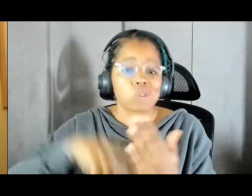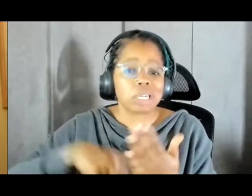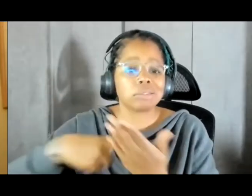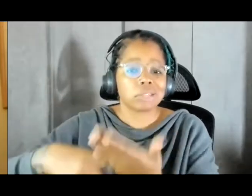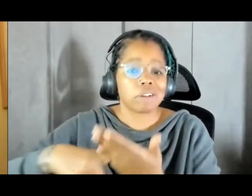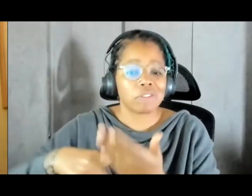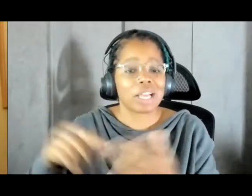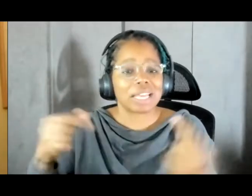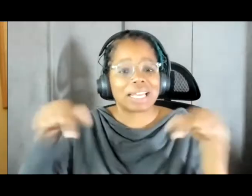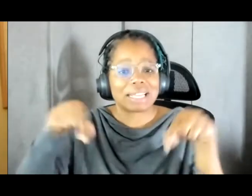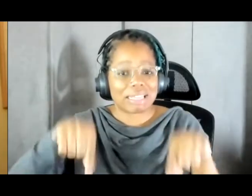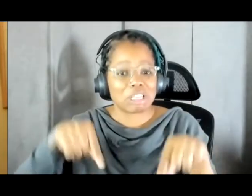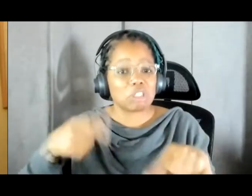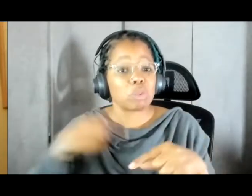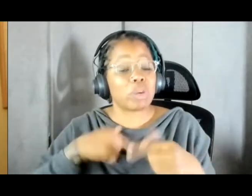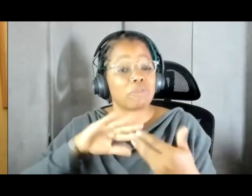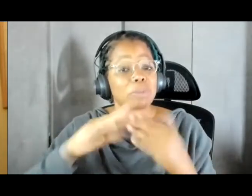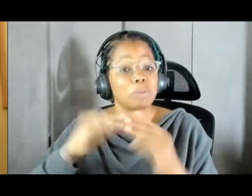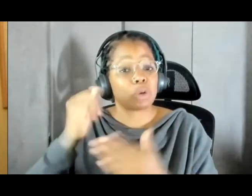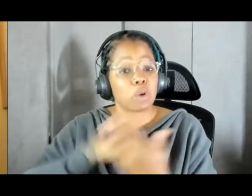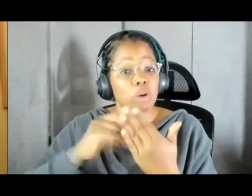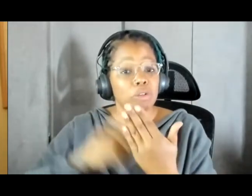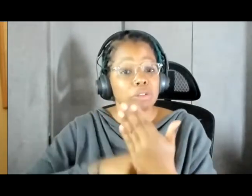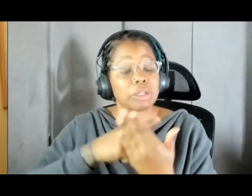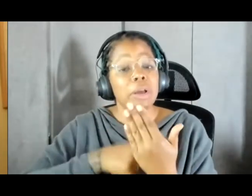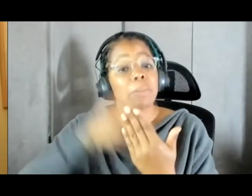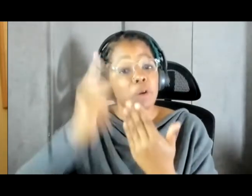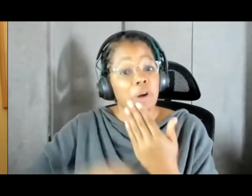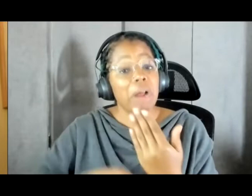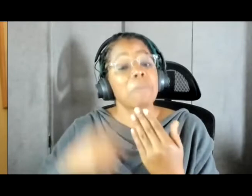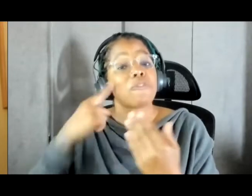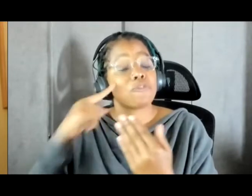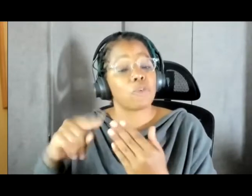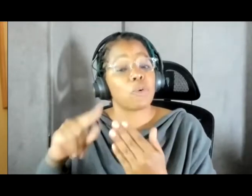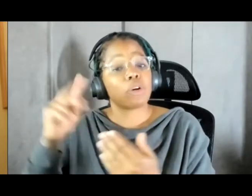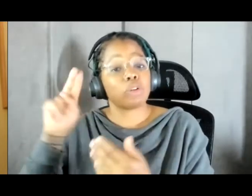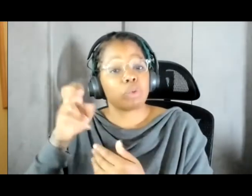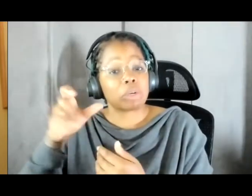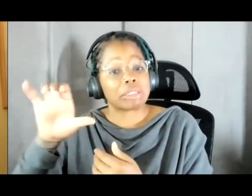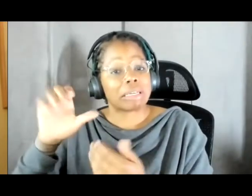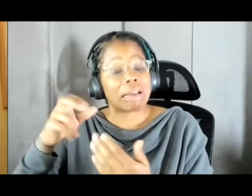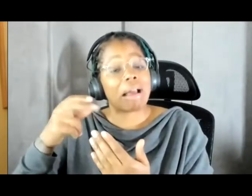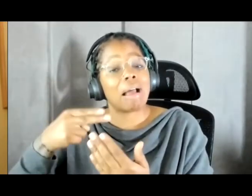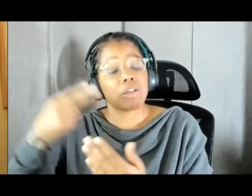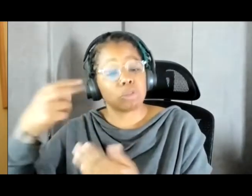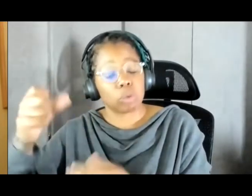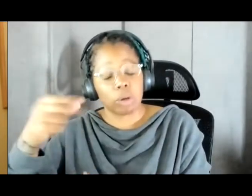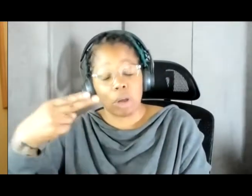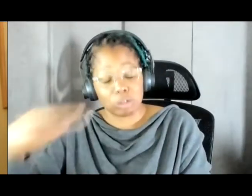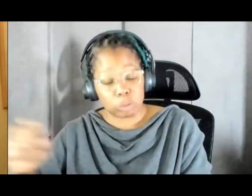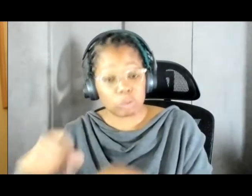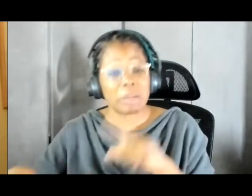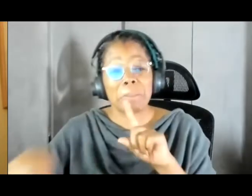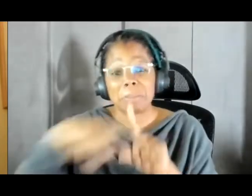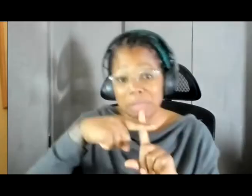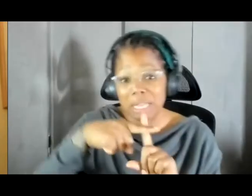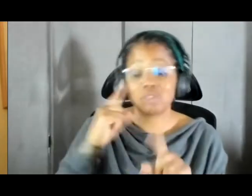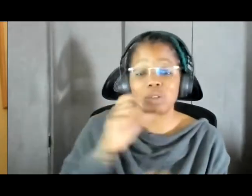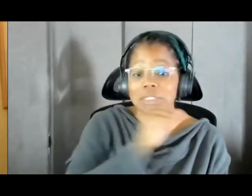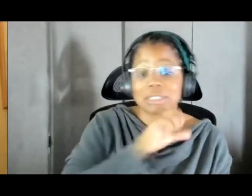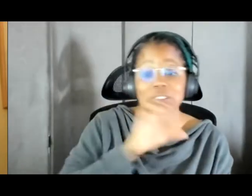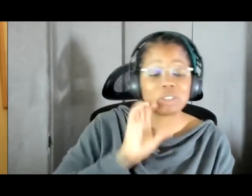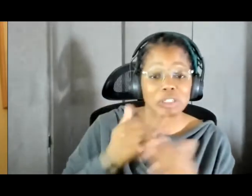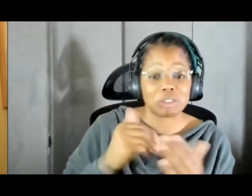organize community arts programming in New York City high schools and senior centers, run fellowship programs for emerging writers of